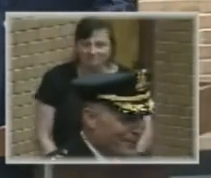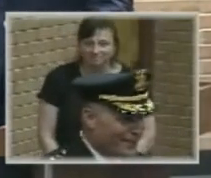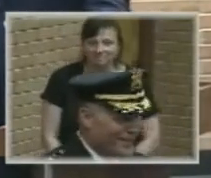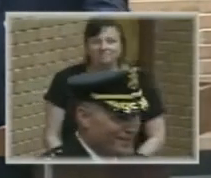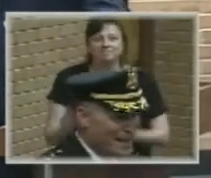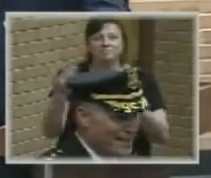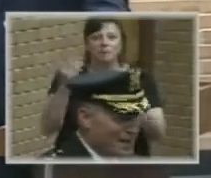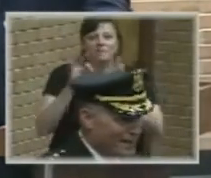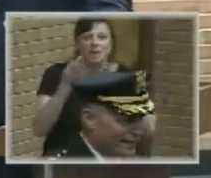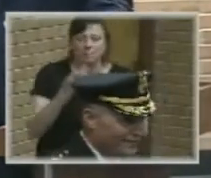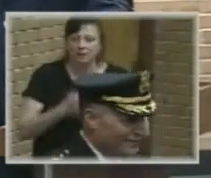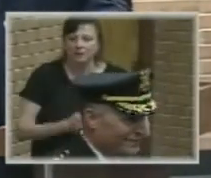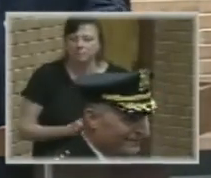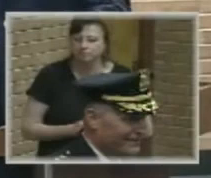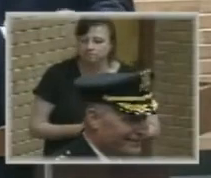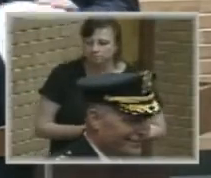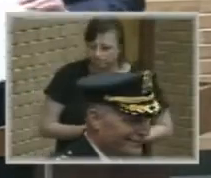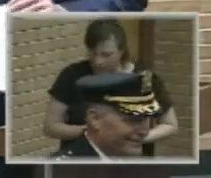Sue's a listen, it's meant to make.